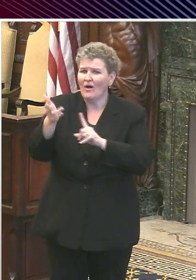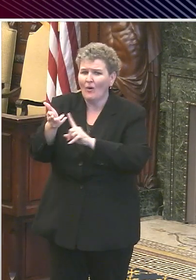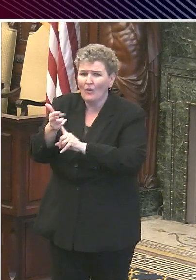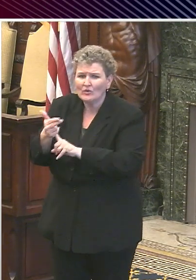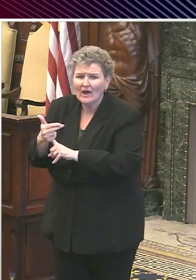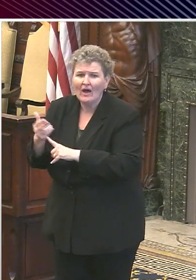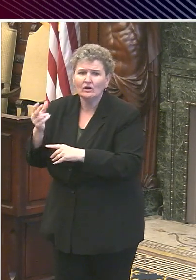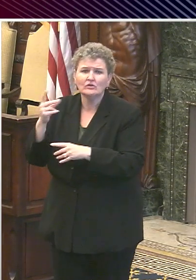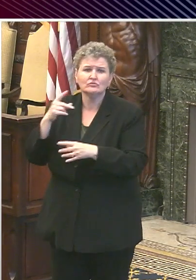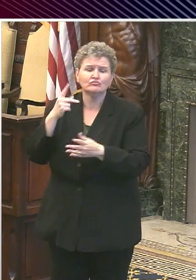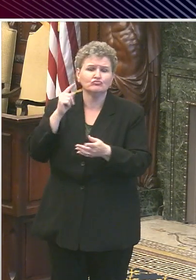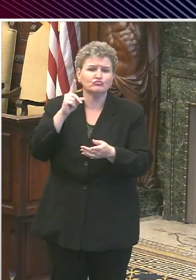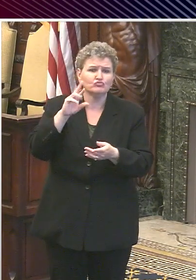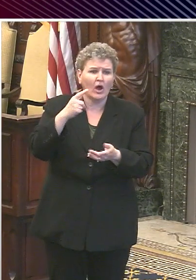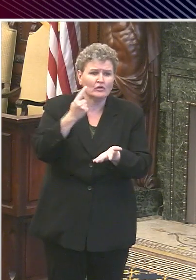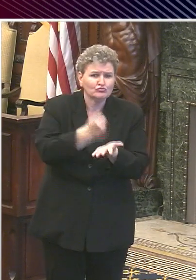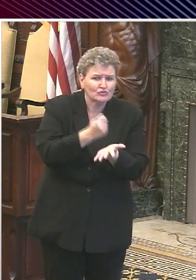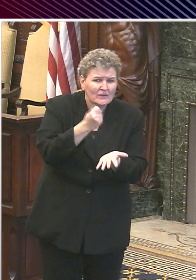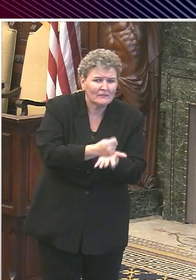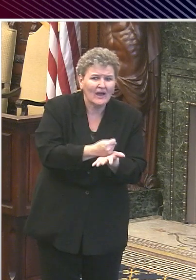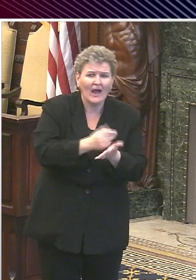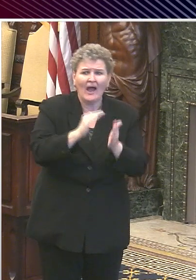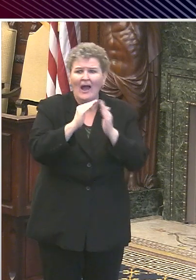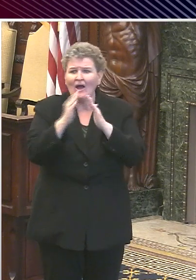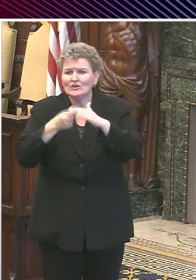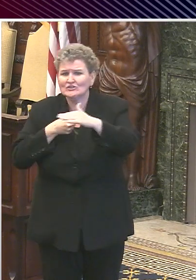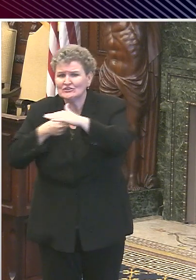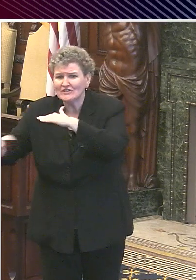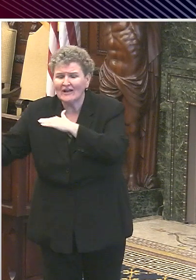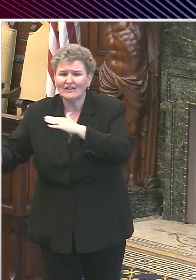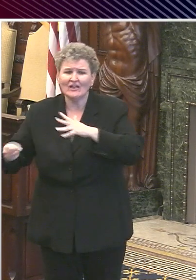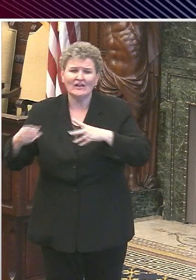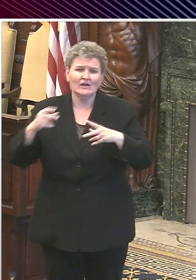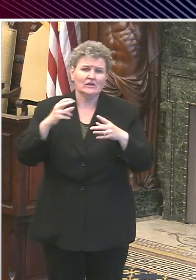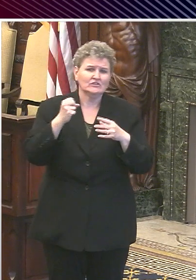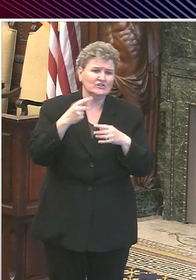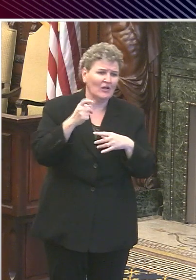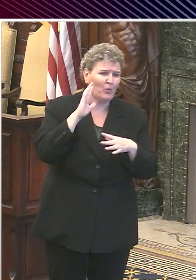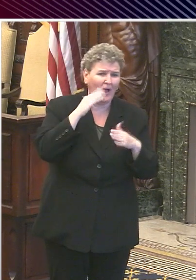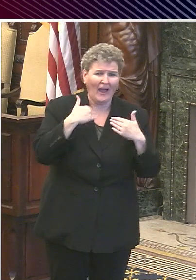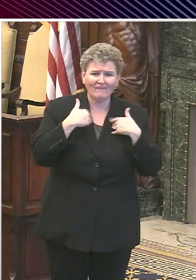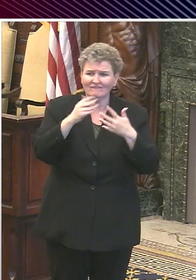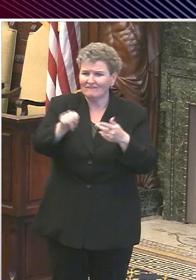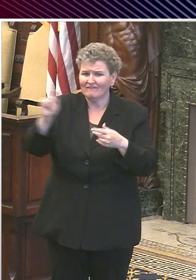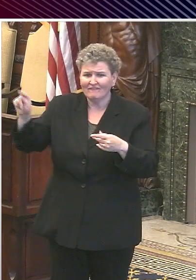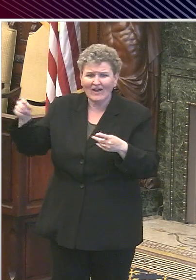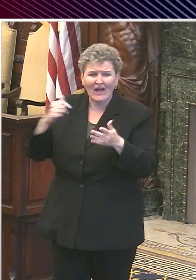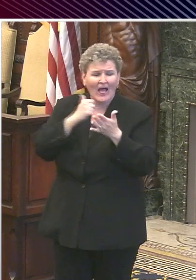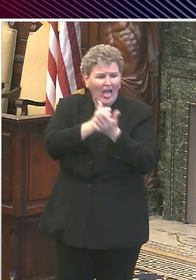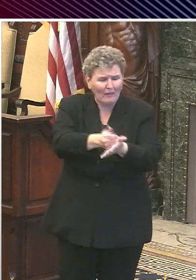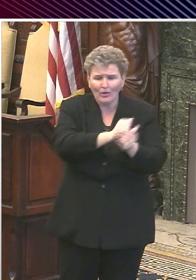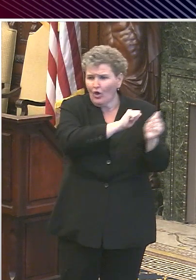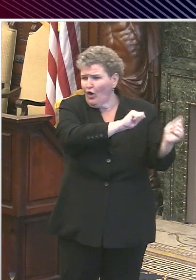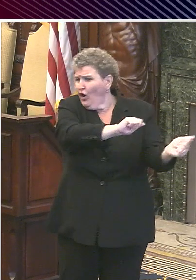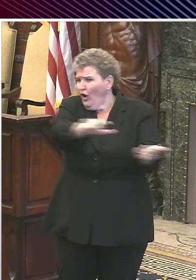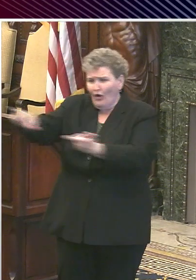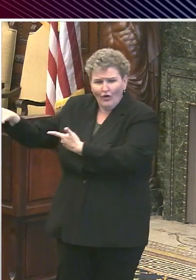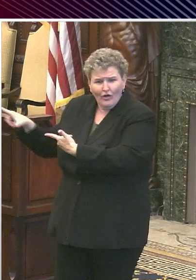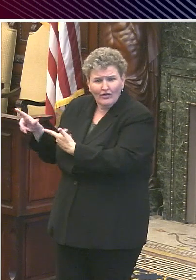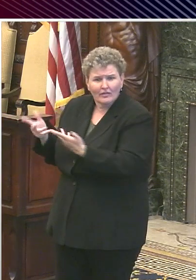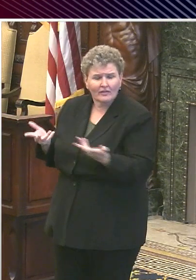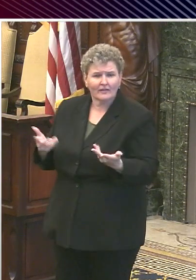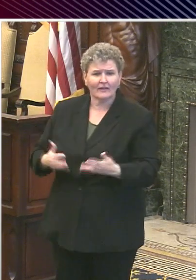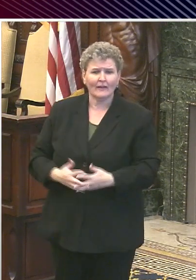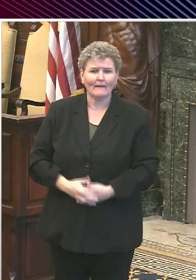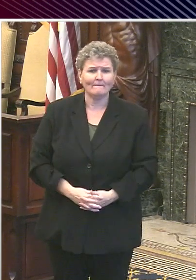drug treatment, we put people into housing, into shelter, and we want to do it with everybody. And that's what